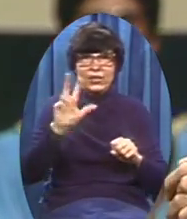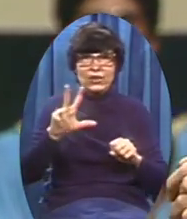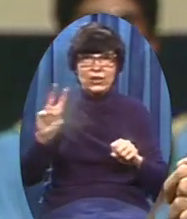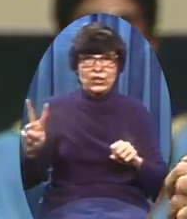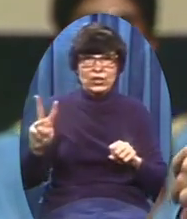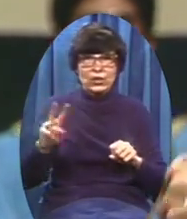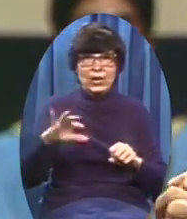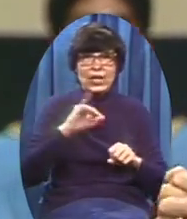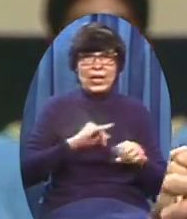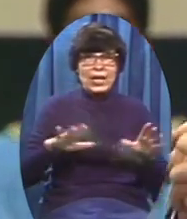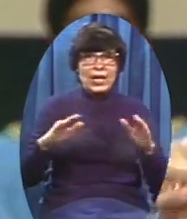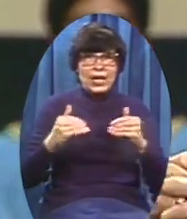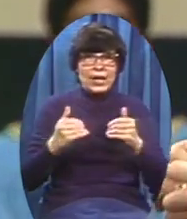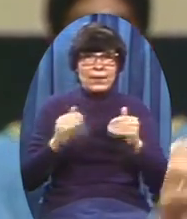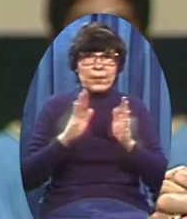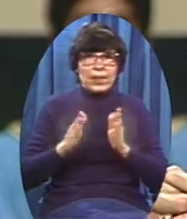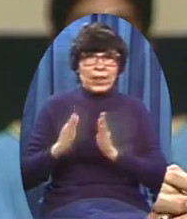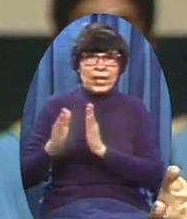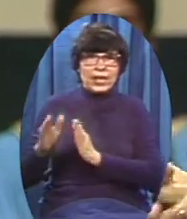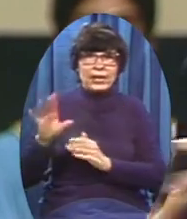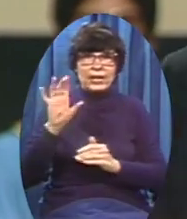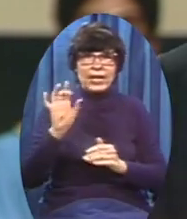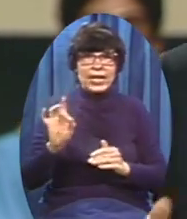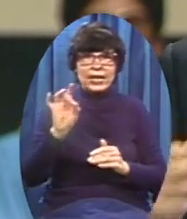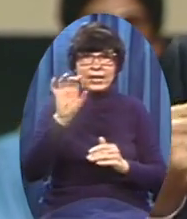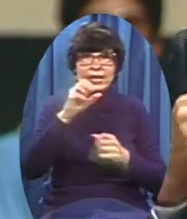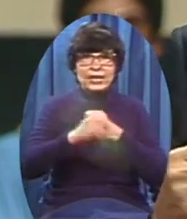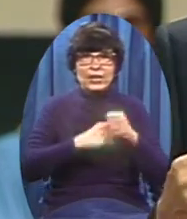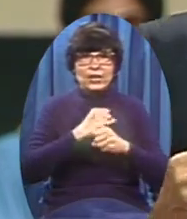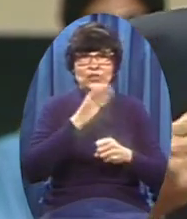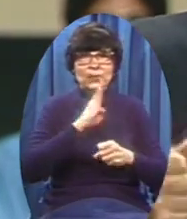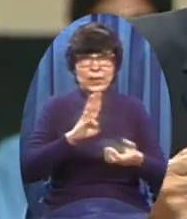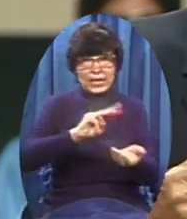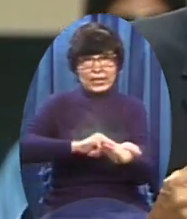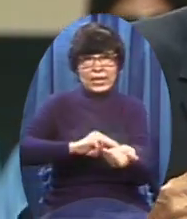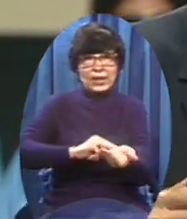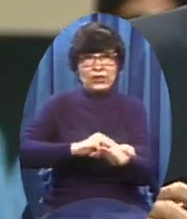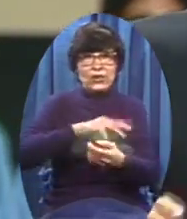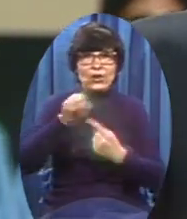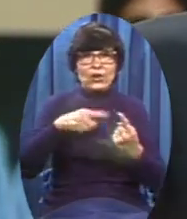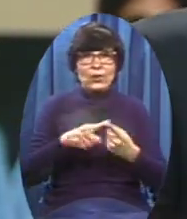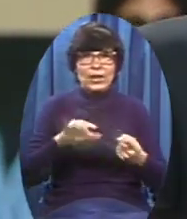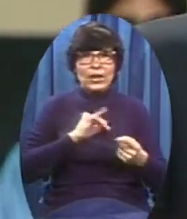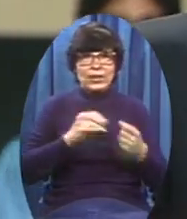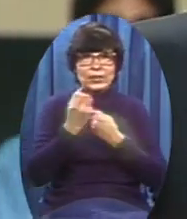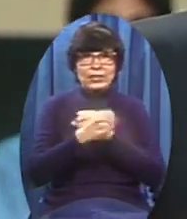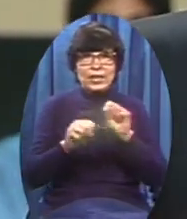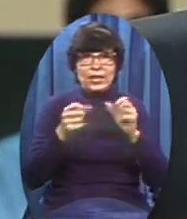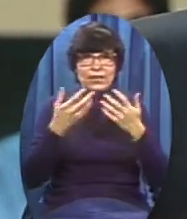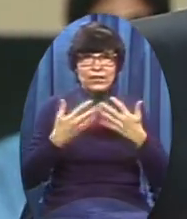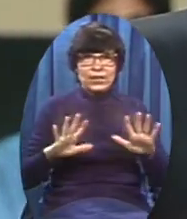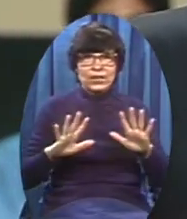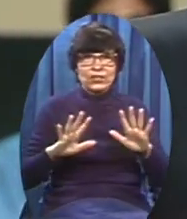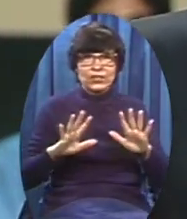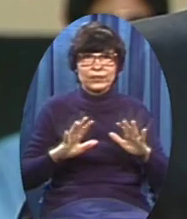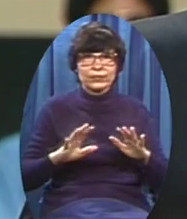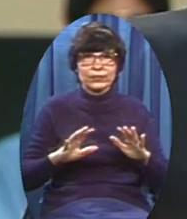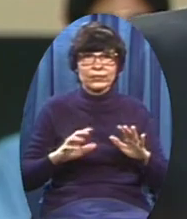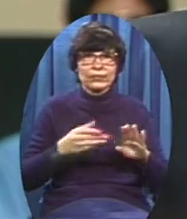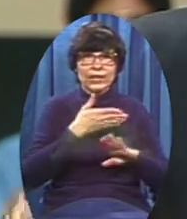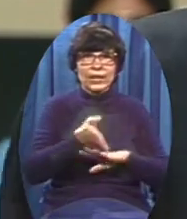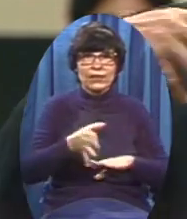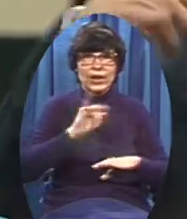spent 8 years preparing to be a medical doctor. And when the Lord saved me about 6 days after I received my